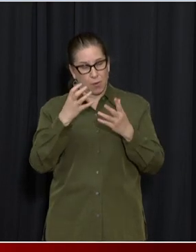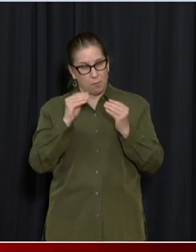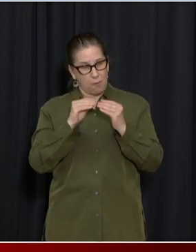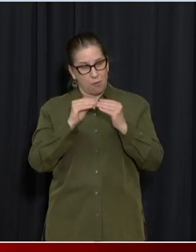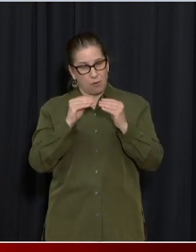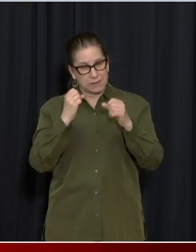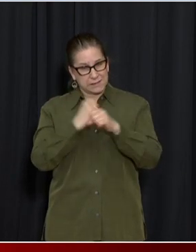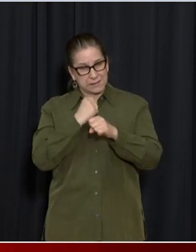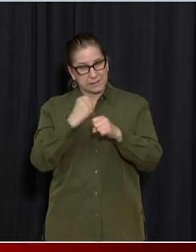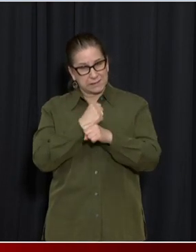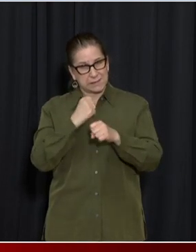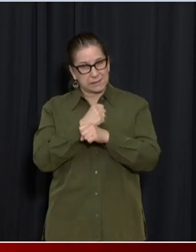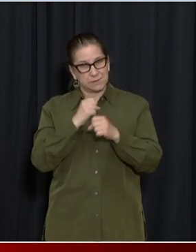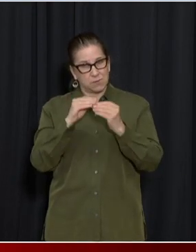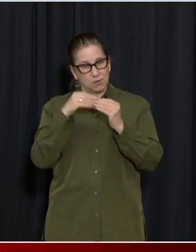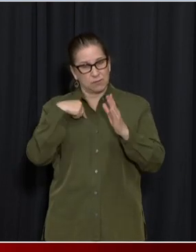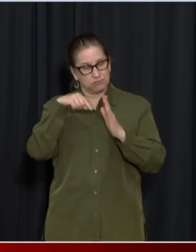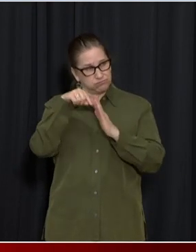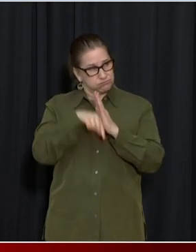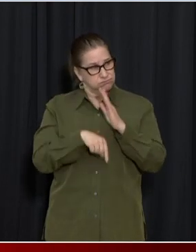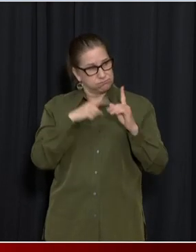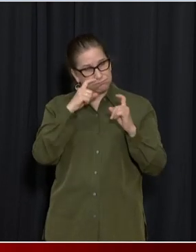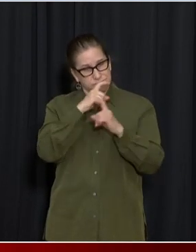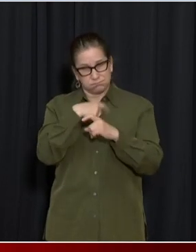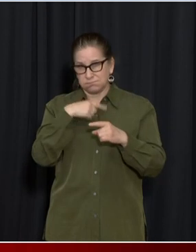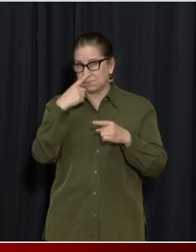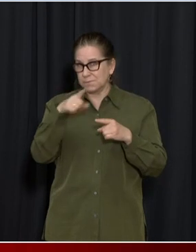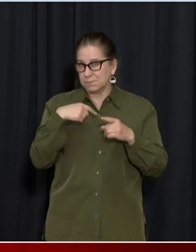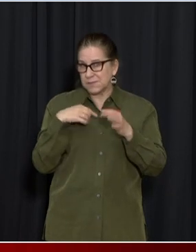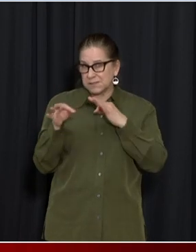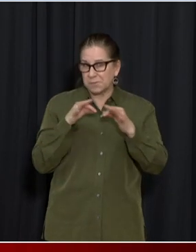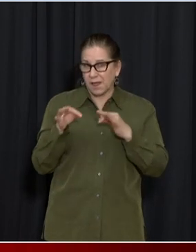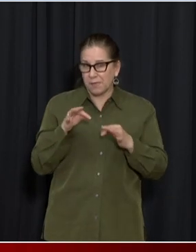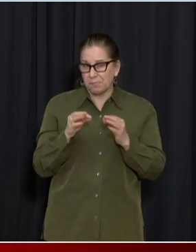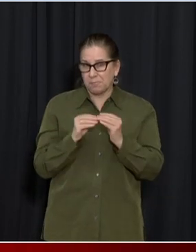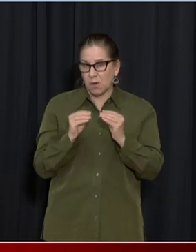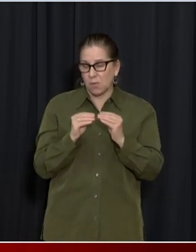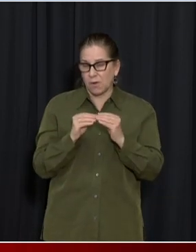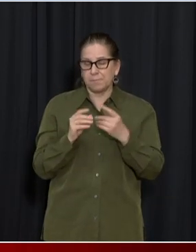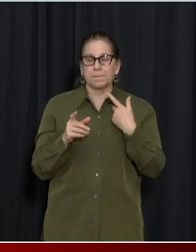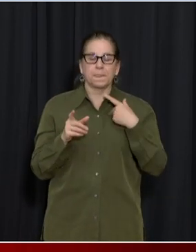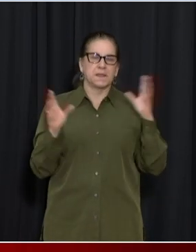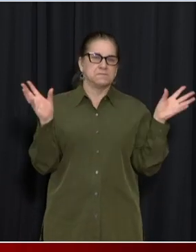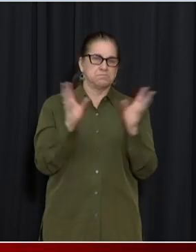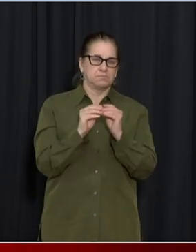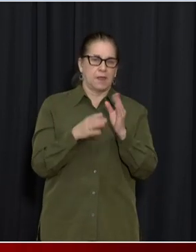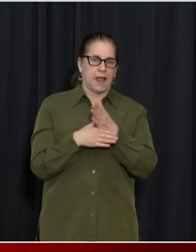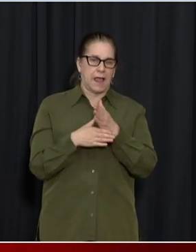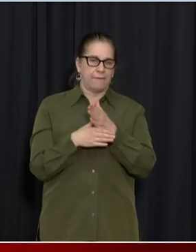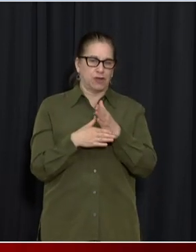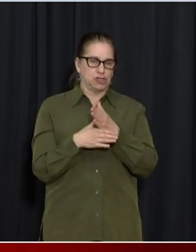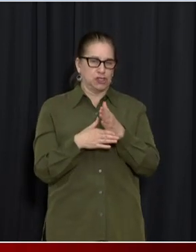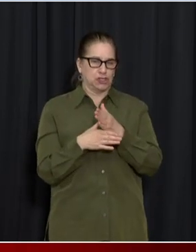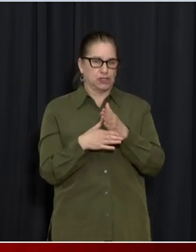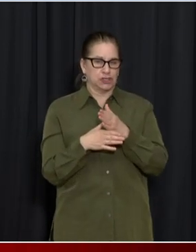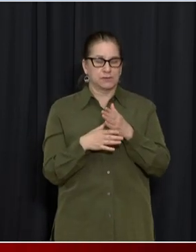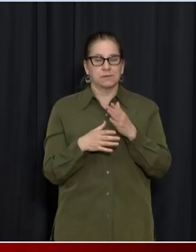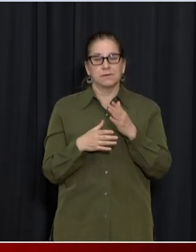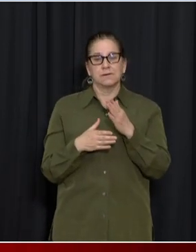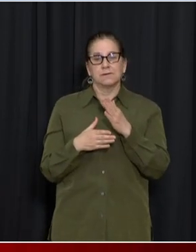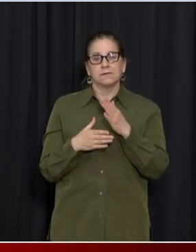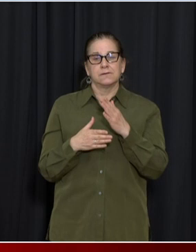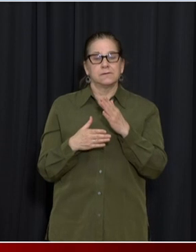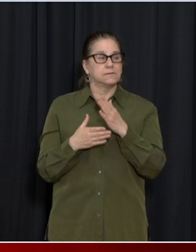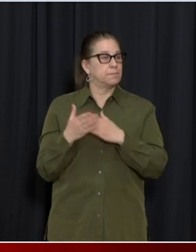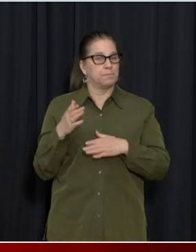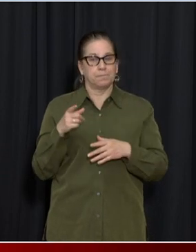behind it. But we look at a rolling average for a number of days. Some cities and states use 3 days, some cities and states use 5 days, and